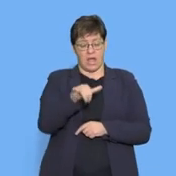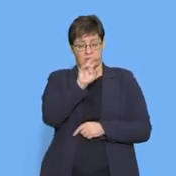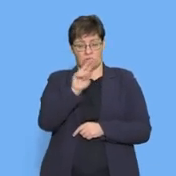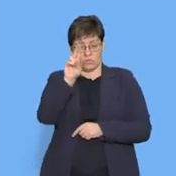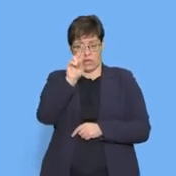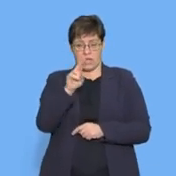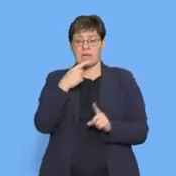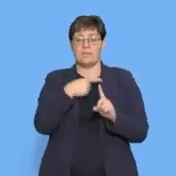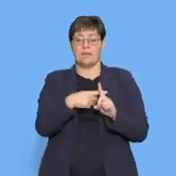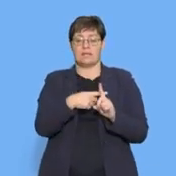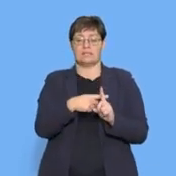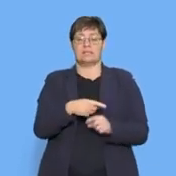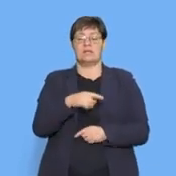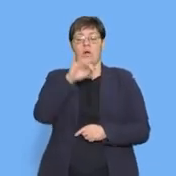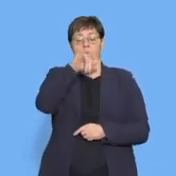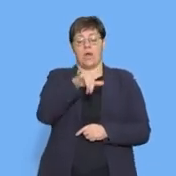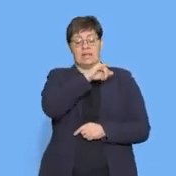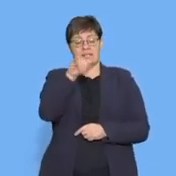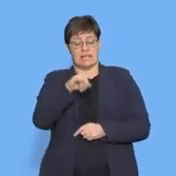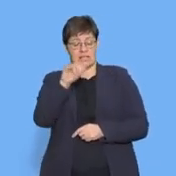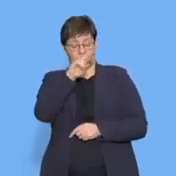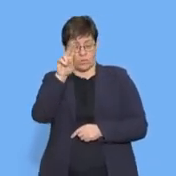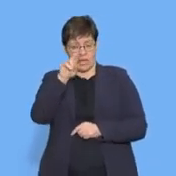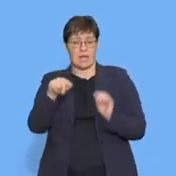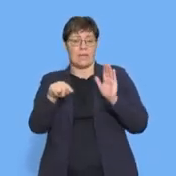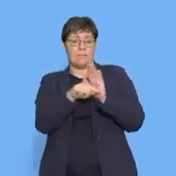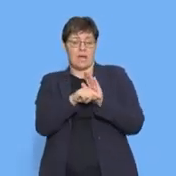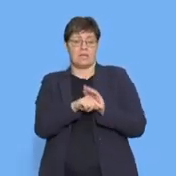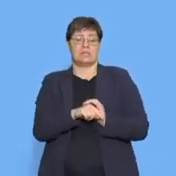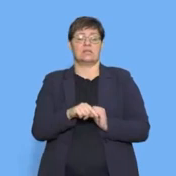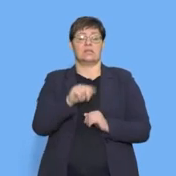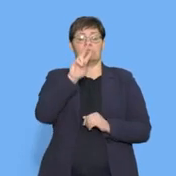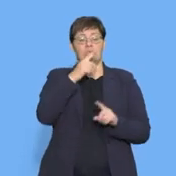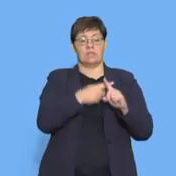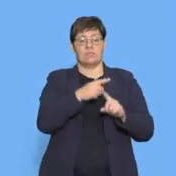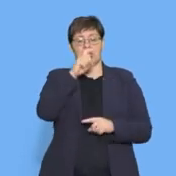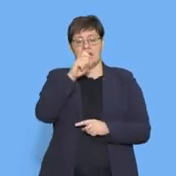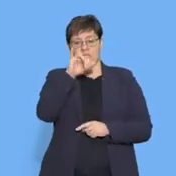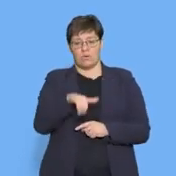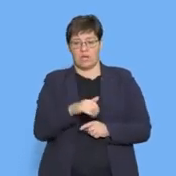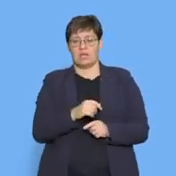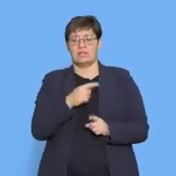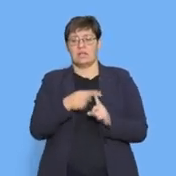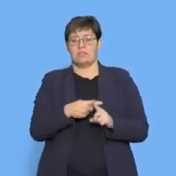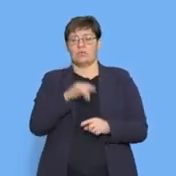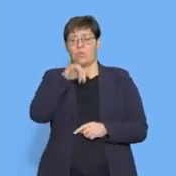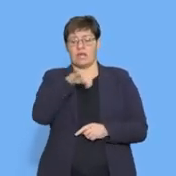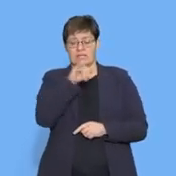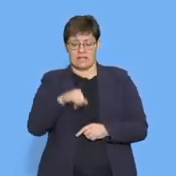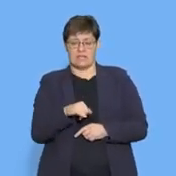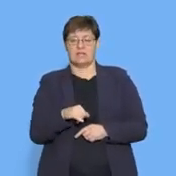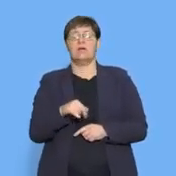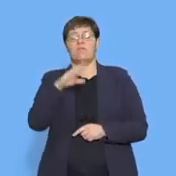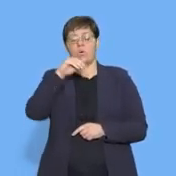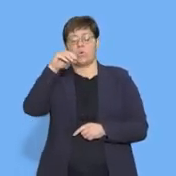squared plus yz squared minus 2 times xy times yz